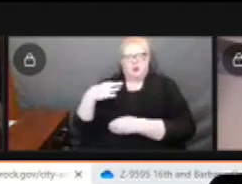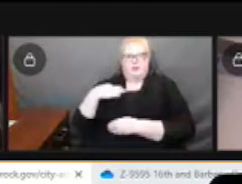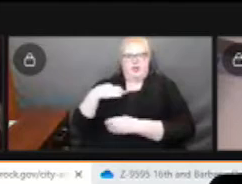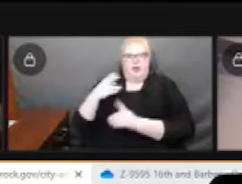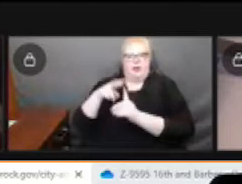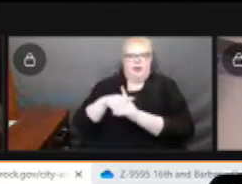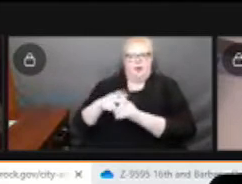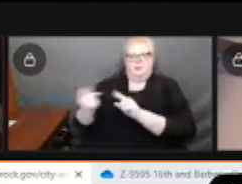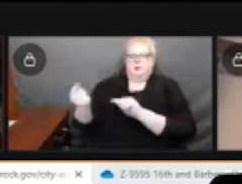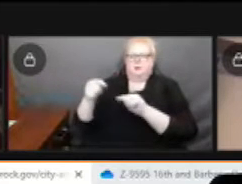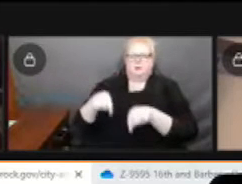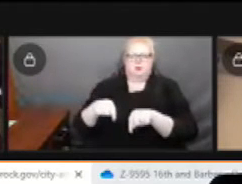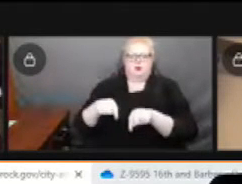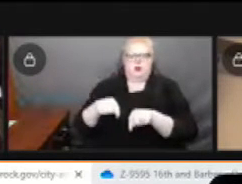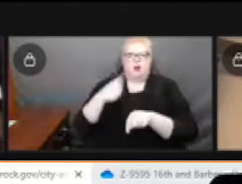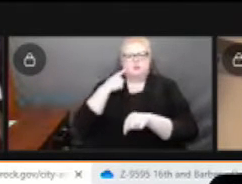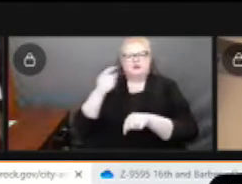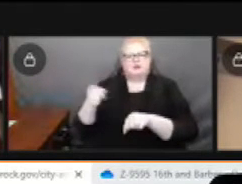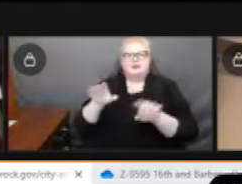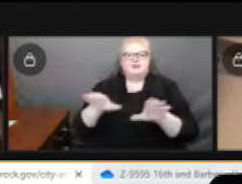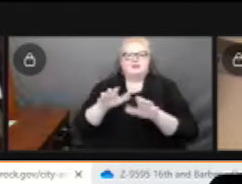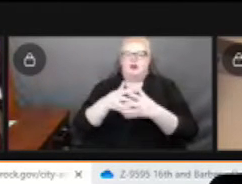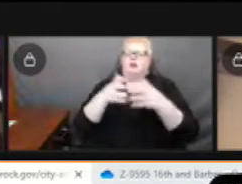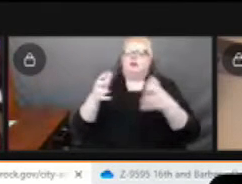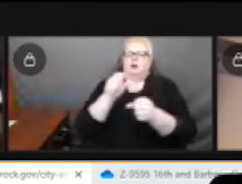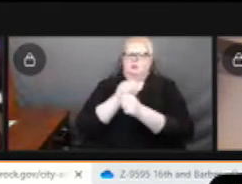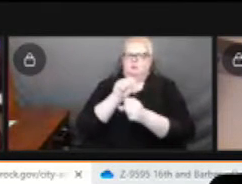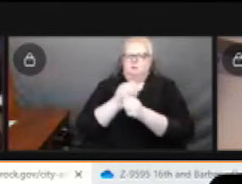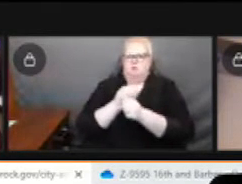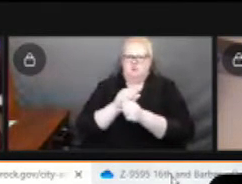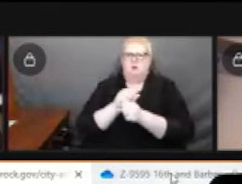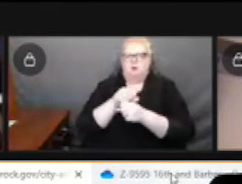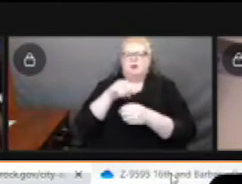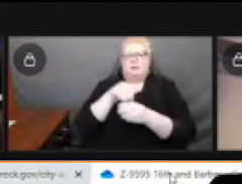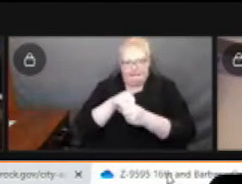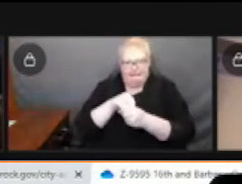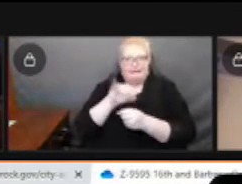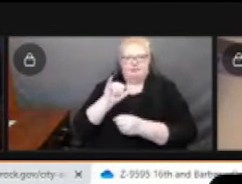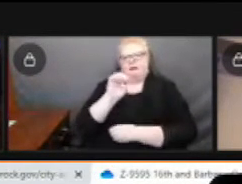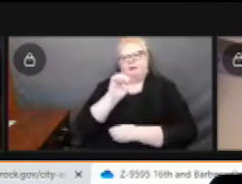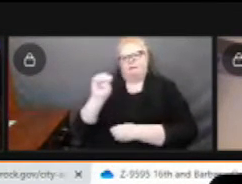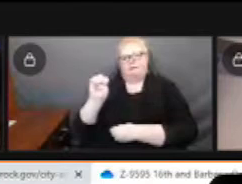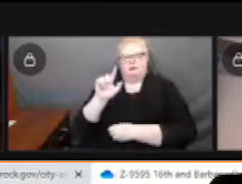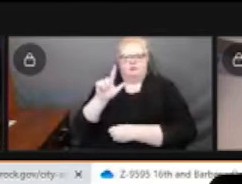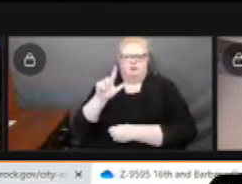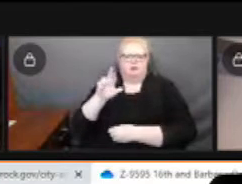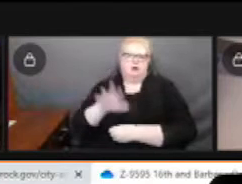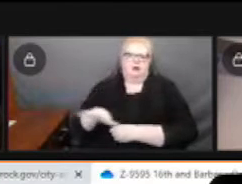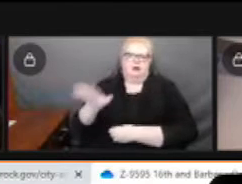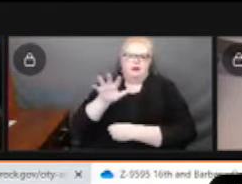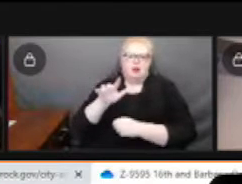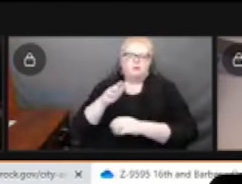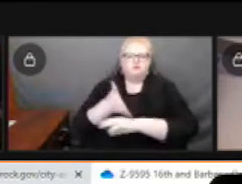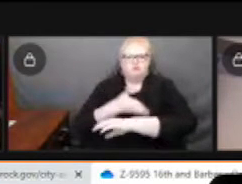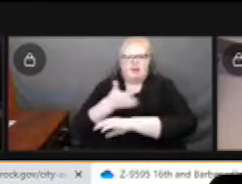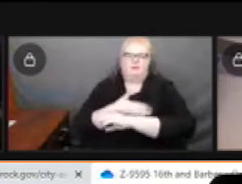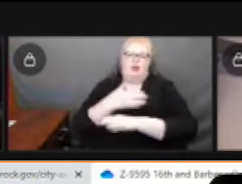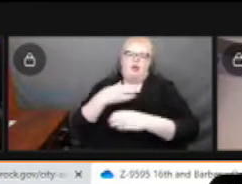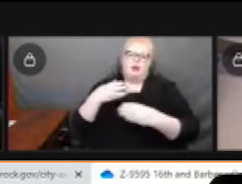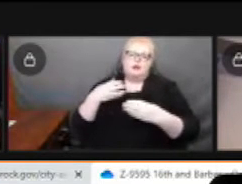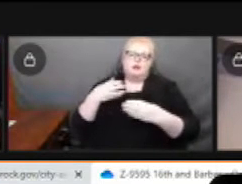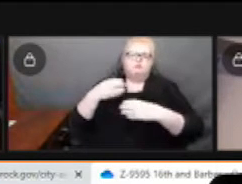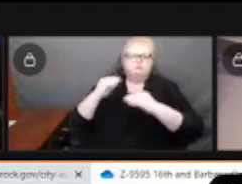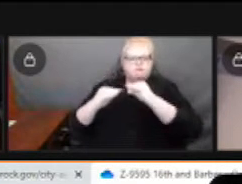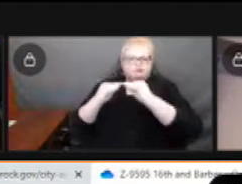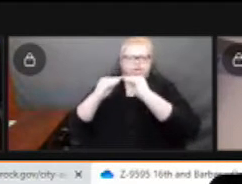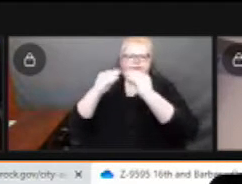in East Little Rock, building houses and renovating property. And I wanted him to describe to all of us what his